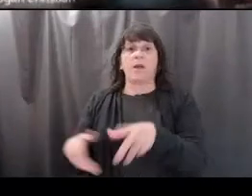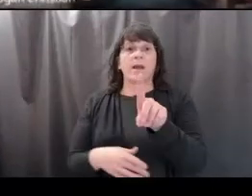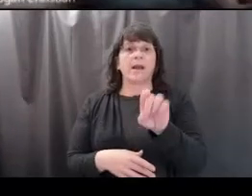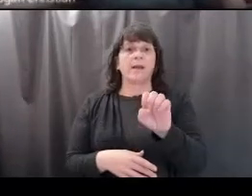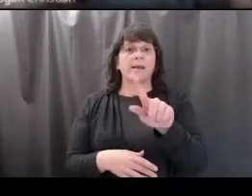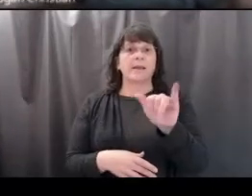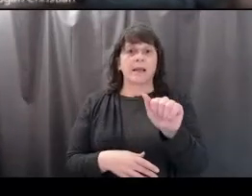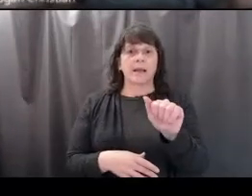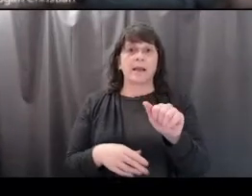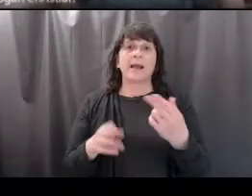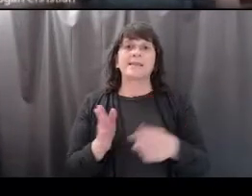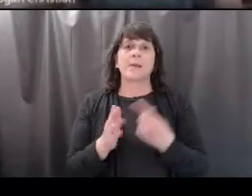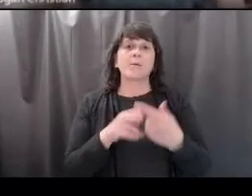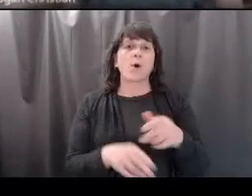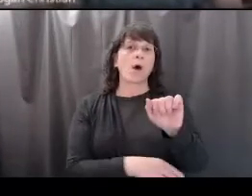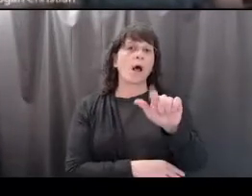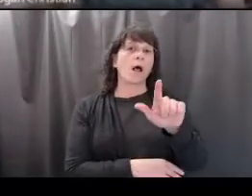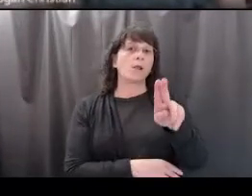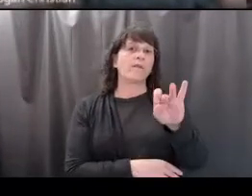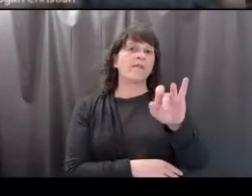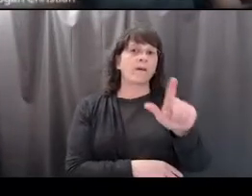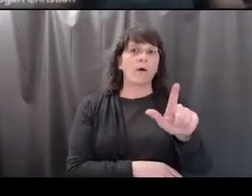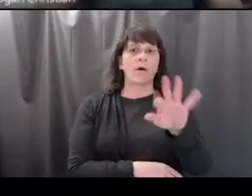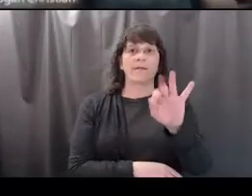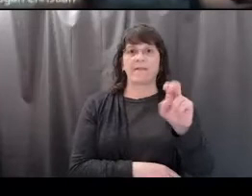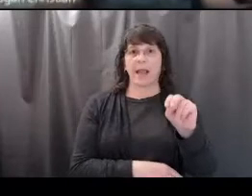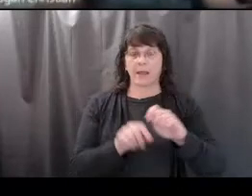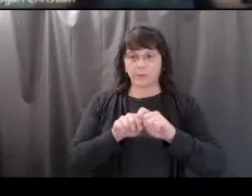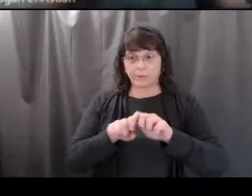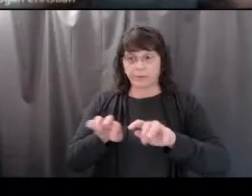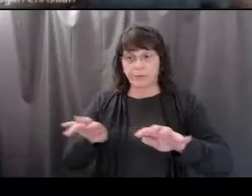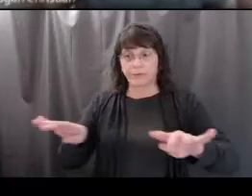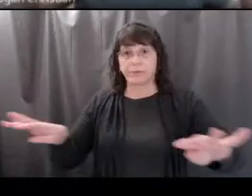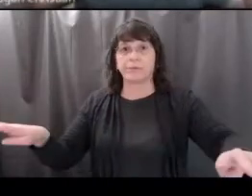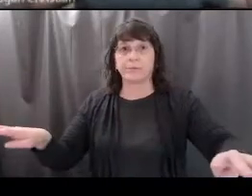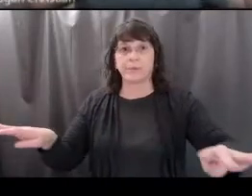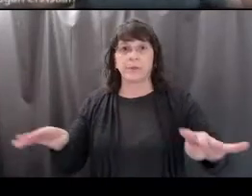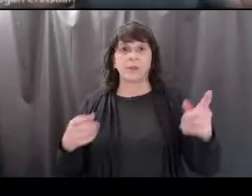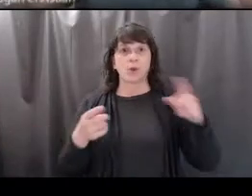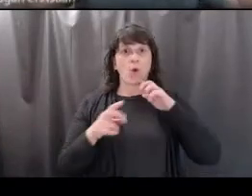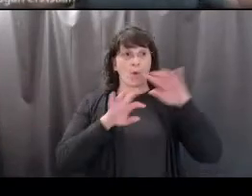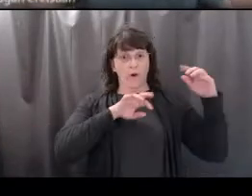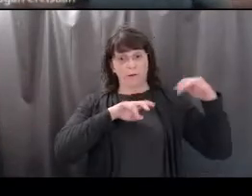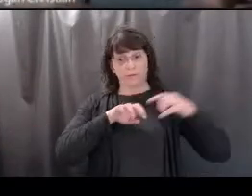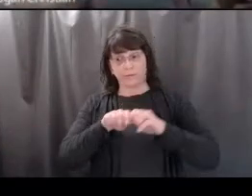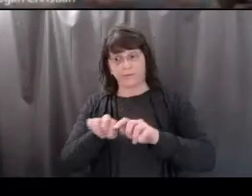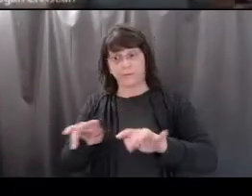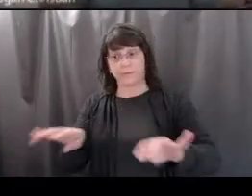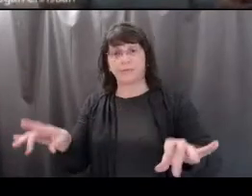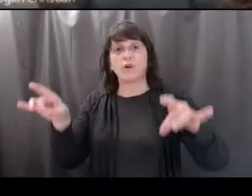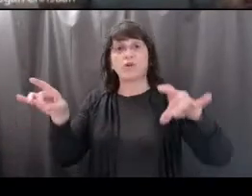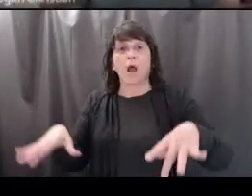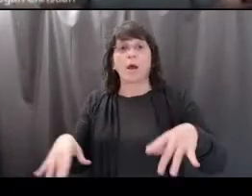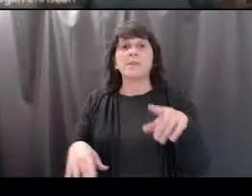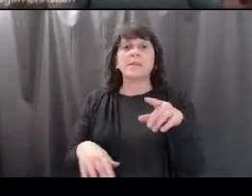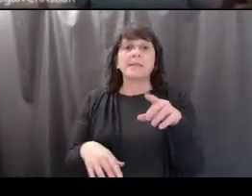called alluvial fans. They look like little fans. And as it fans out and releases that sediment, it creates these